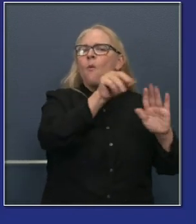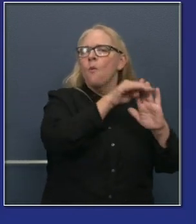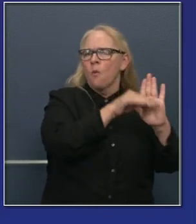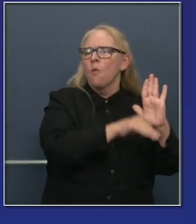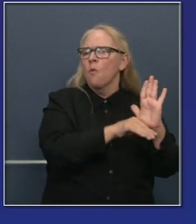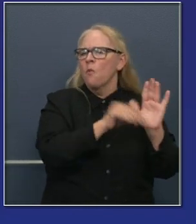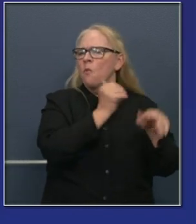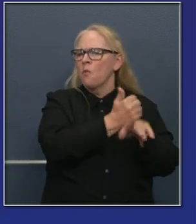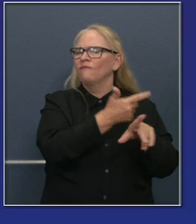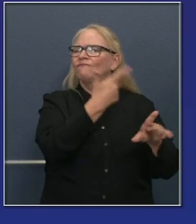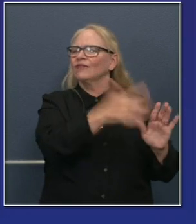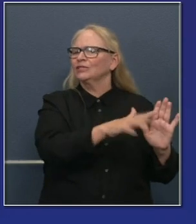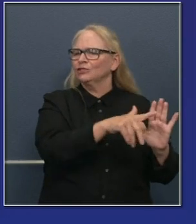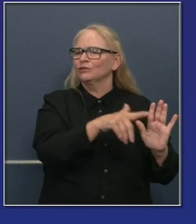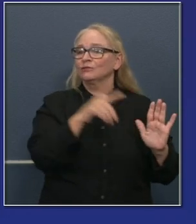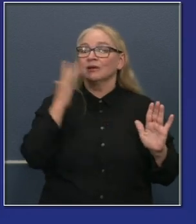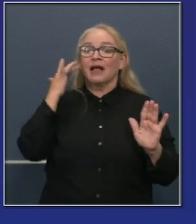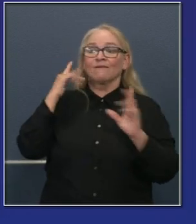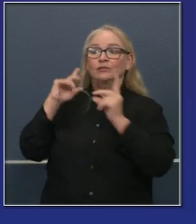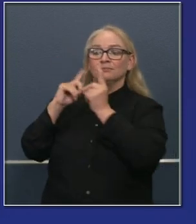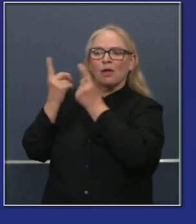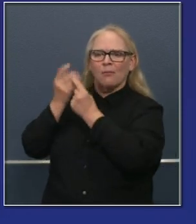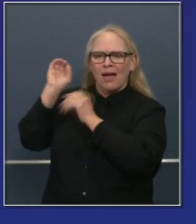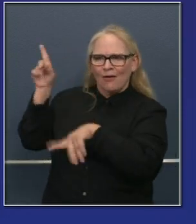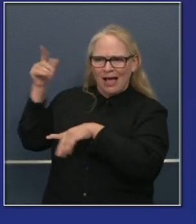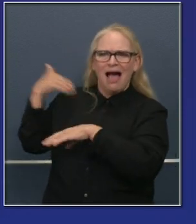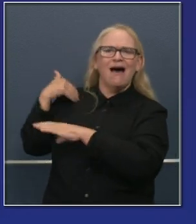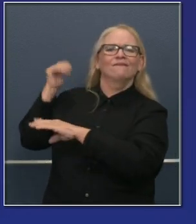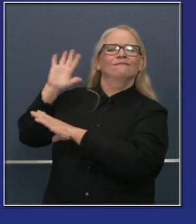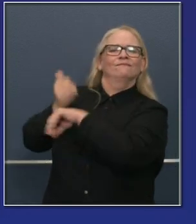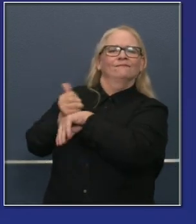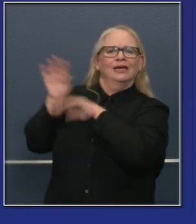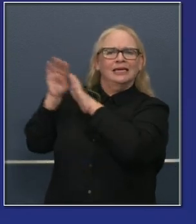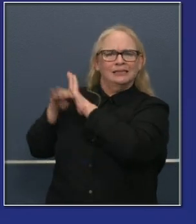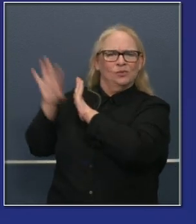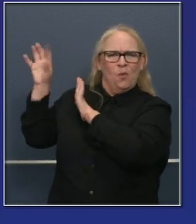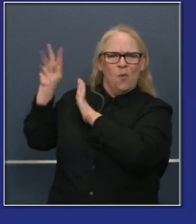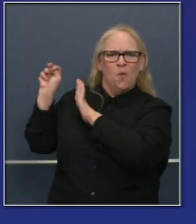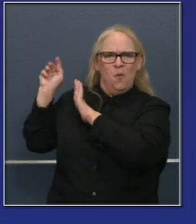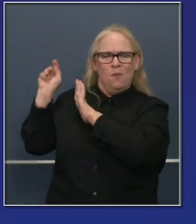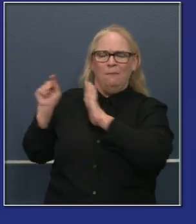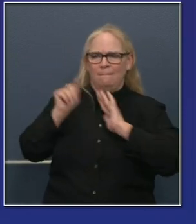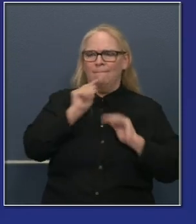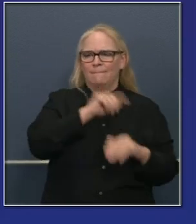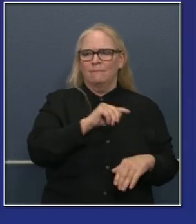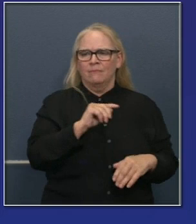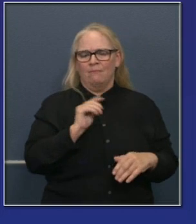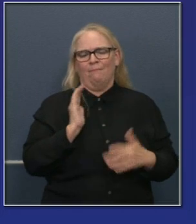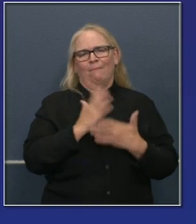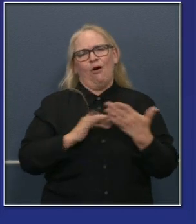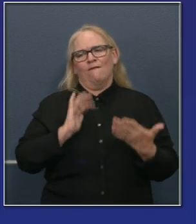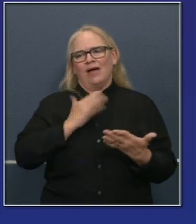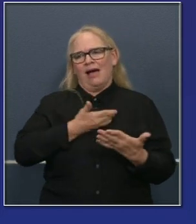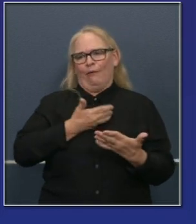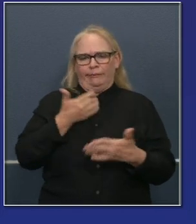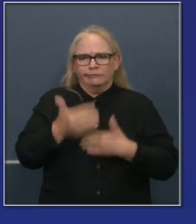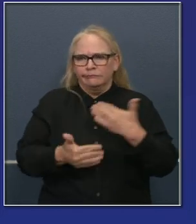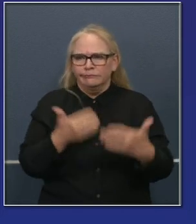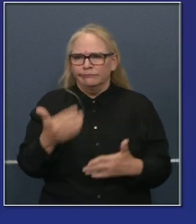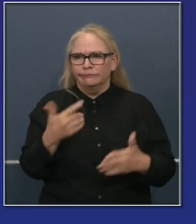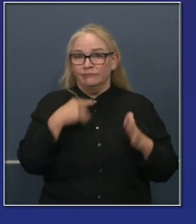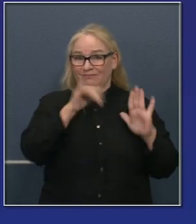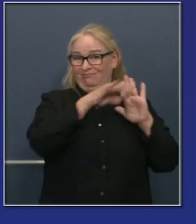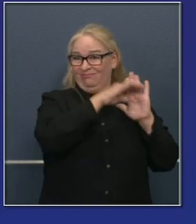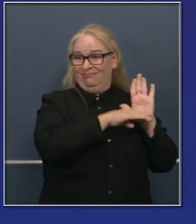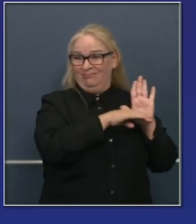Education, that put out guidance as well. The purpose of today is to try to lean in from a health and data perspective in terms of